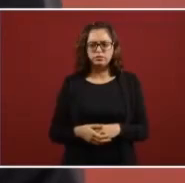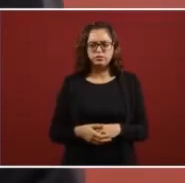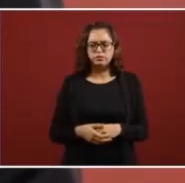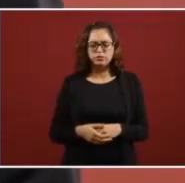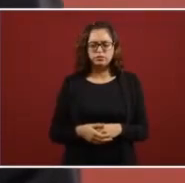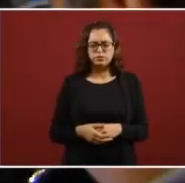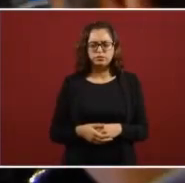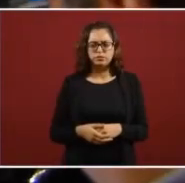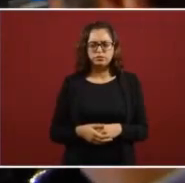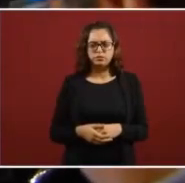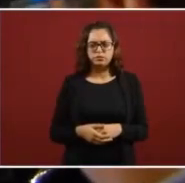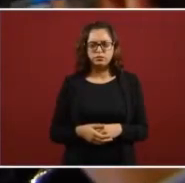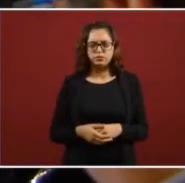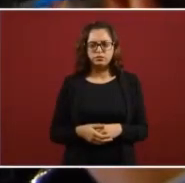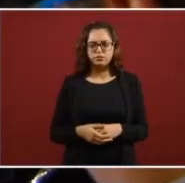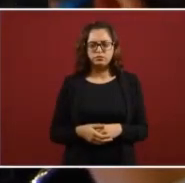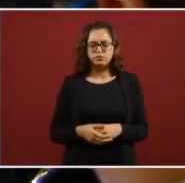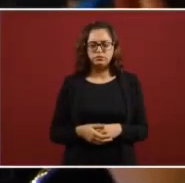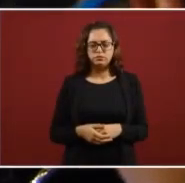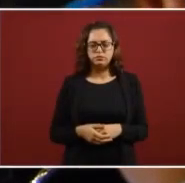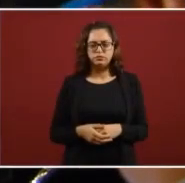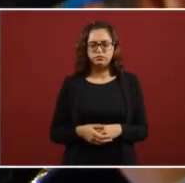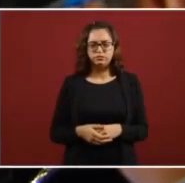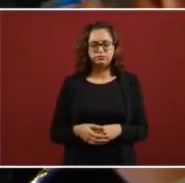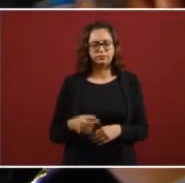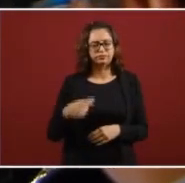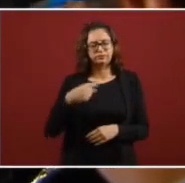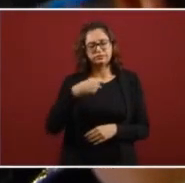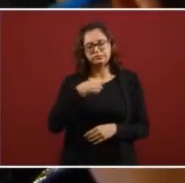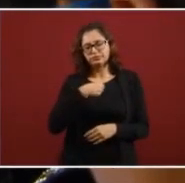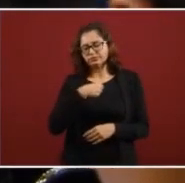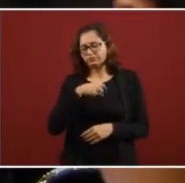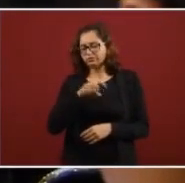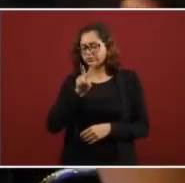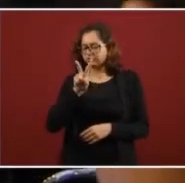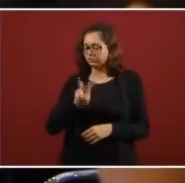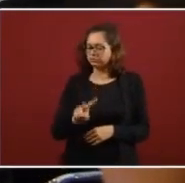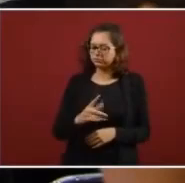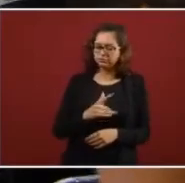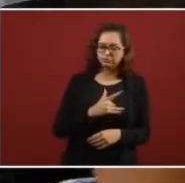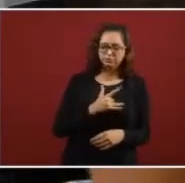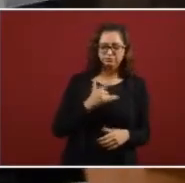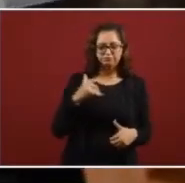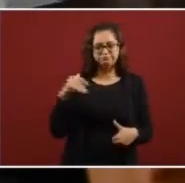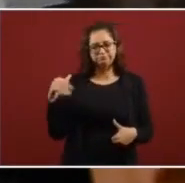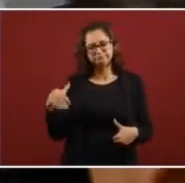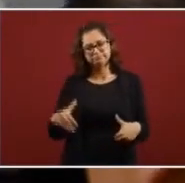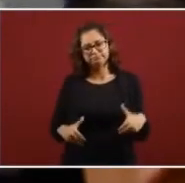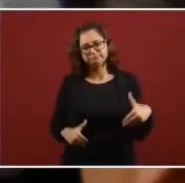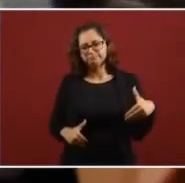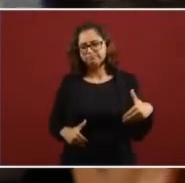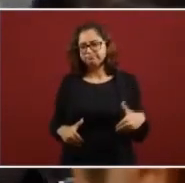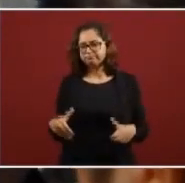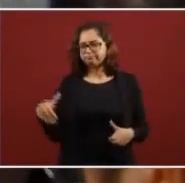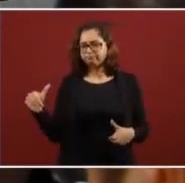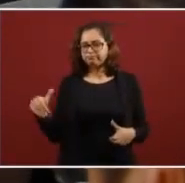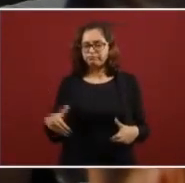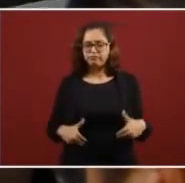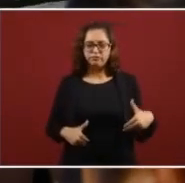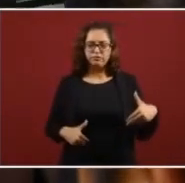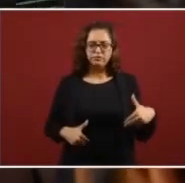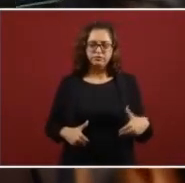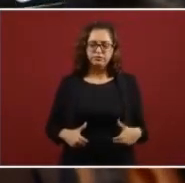Procuramos, but we're trying to. Sometimes it even bothers me when I see las